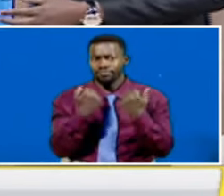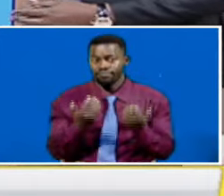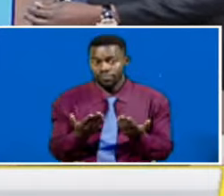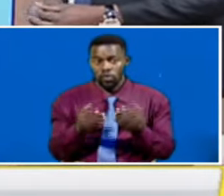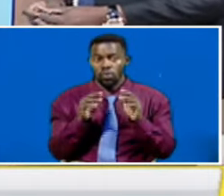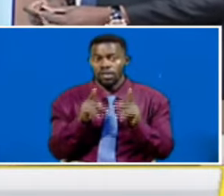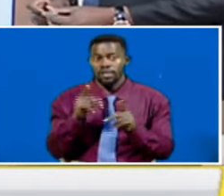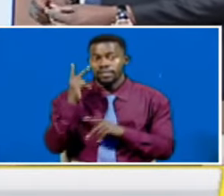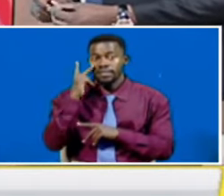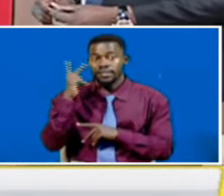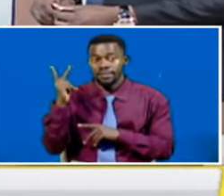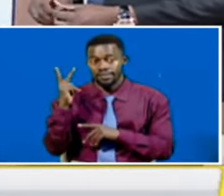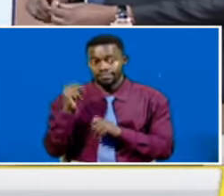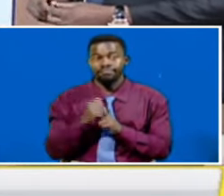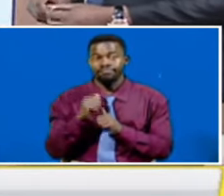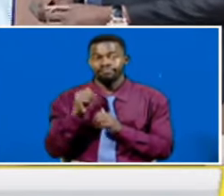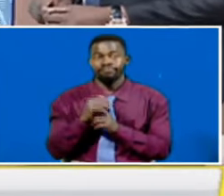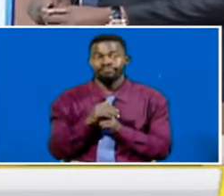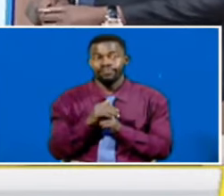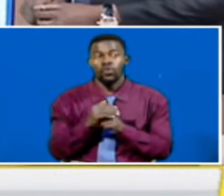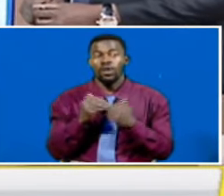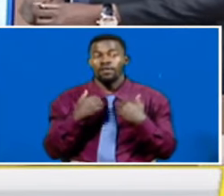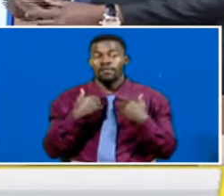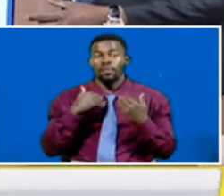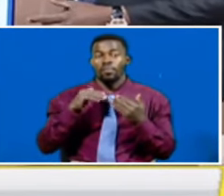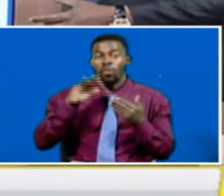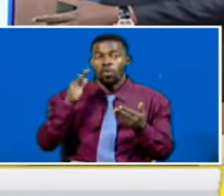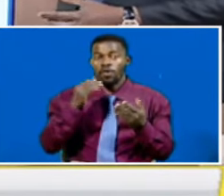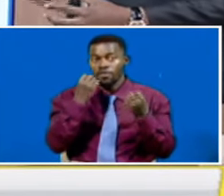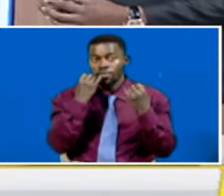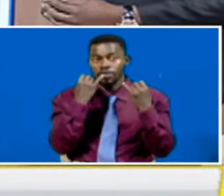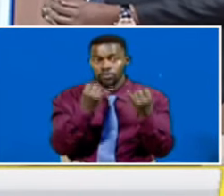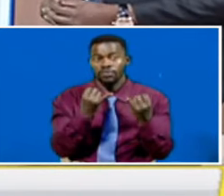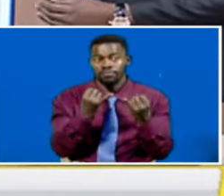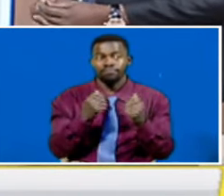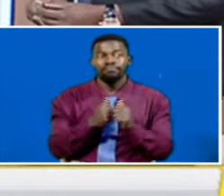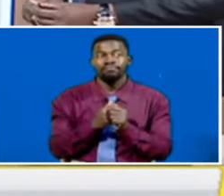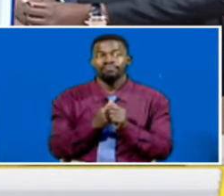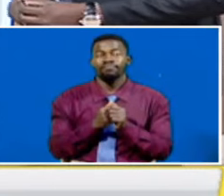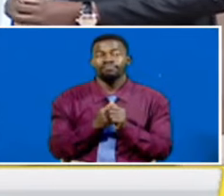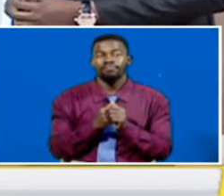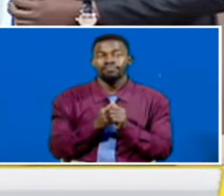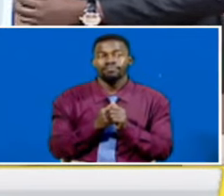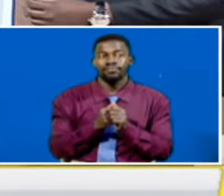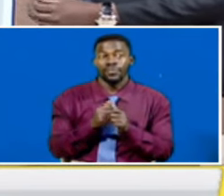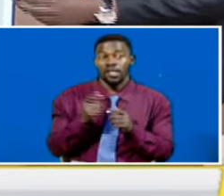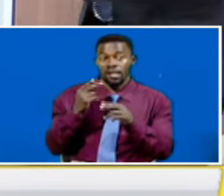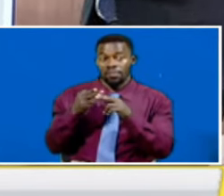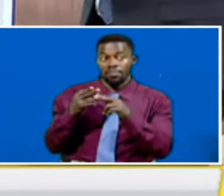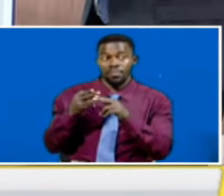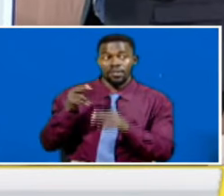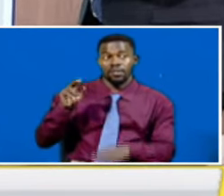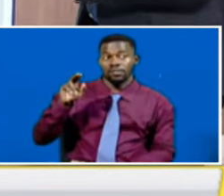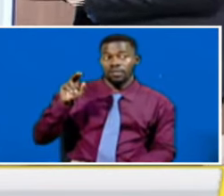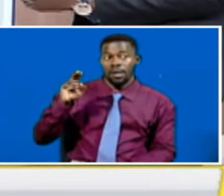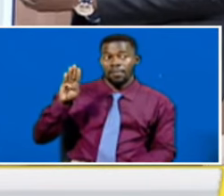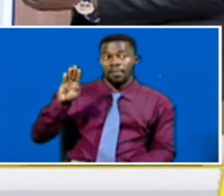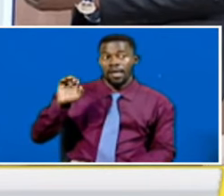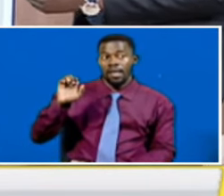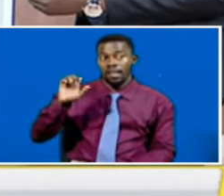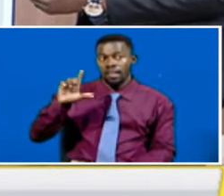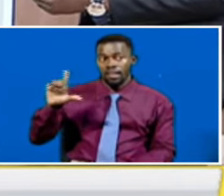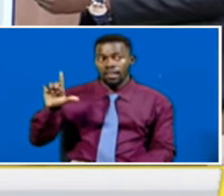take a look at that aircraft because we have more details on it. Now, it's called the Bell UH-1 Iroquois, or they call